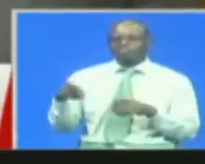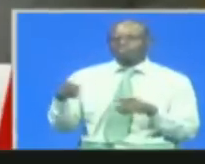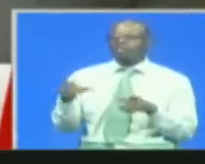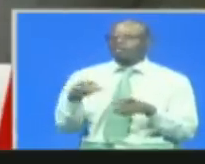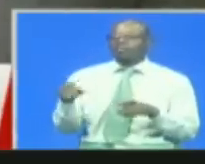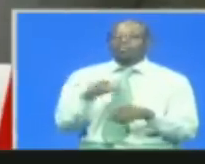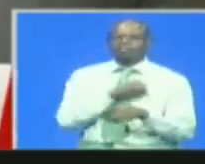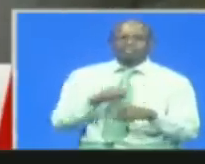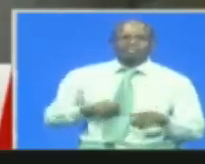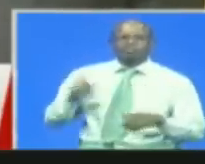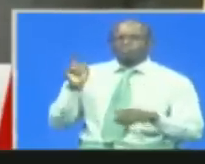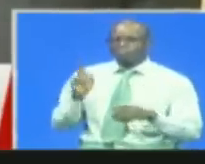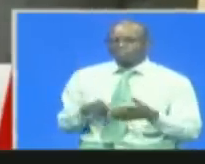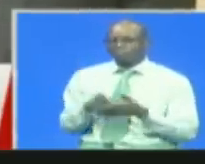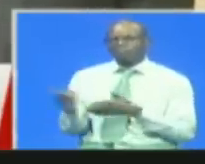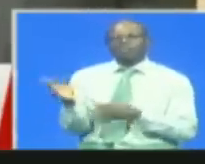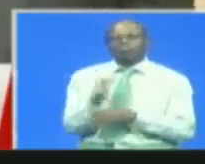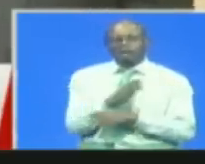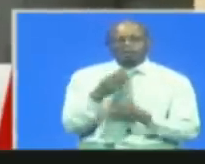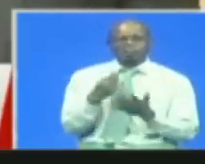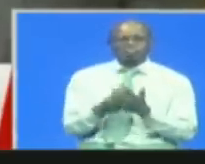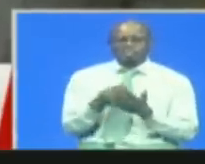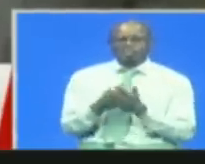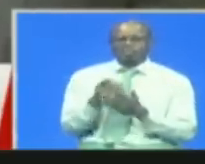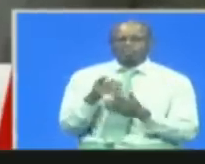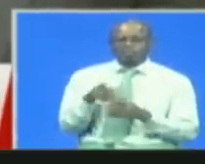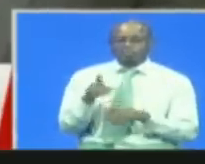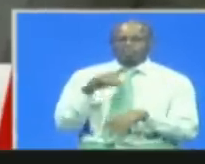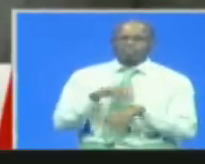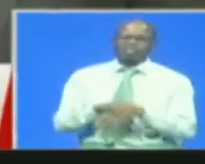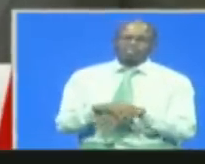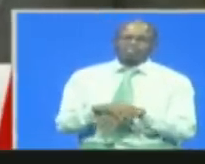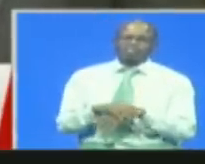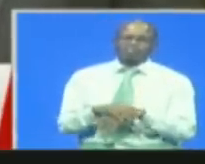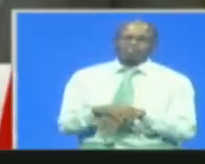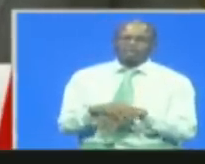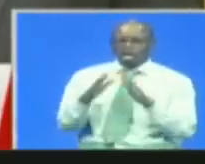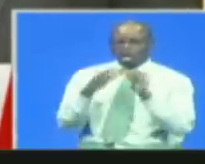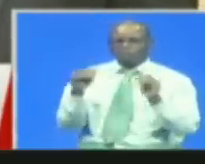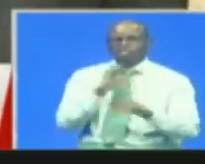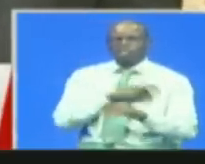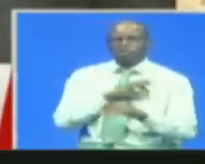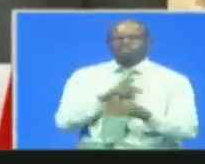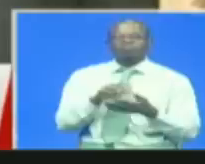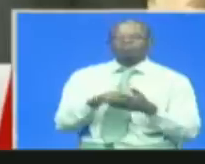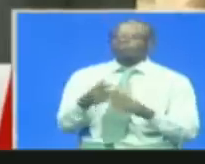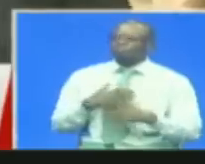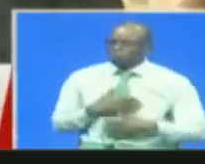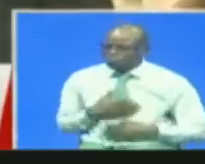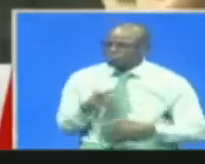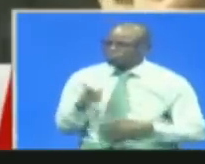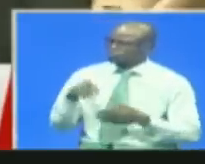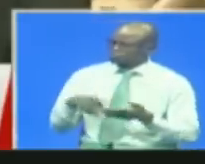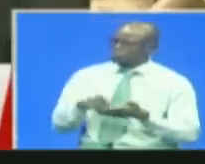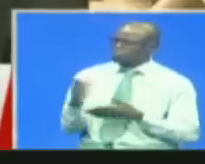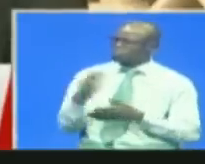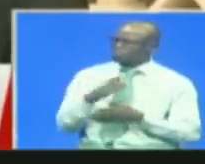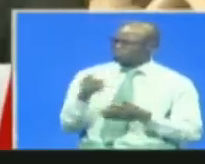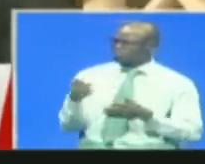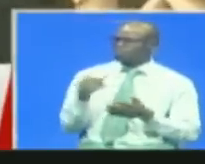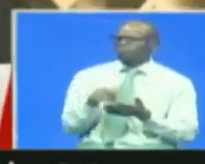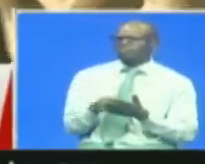must refund what they were given with regards to the housing allowance. And Mheshimiwa, are you going to refund this money as the SRC is requiring